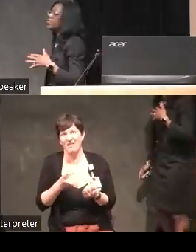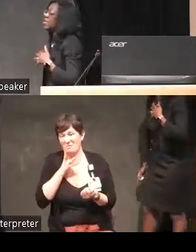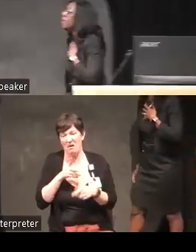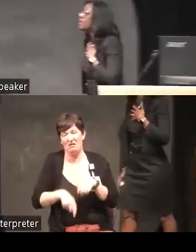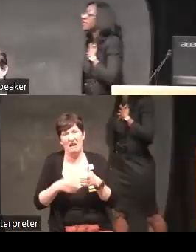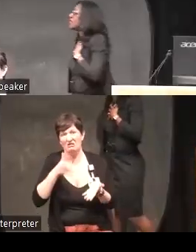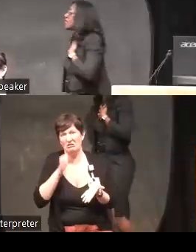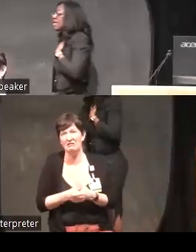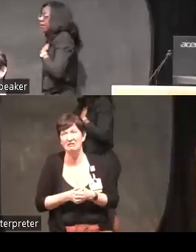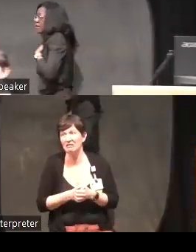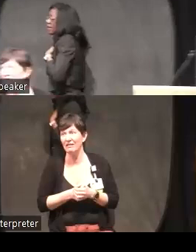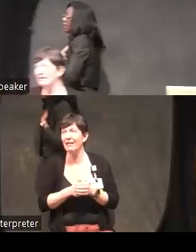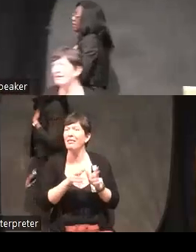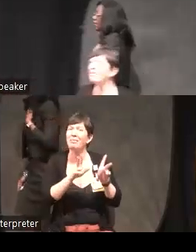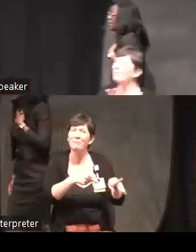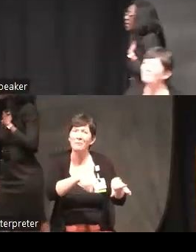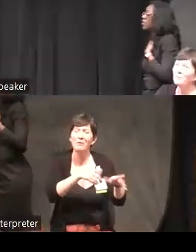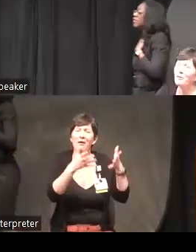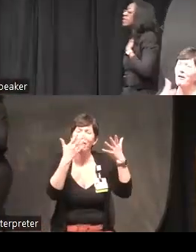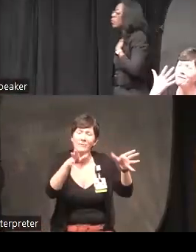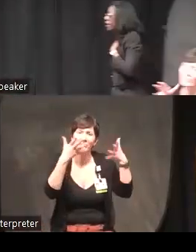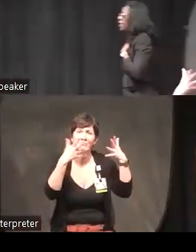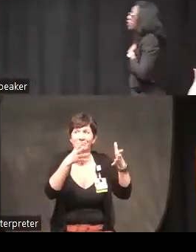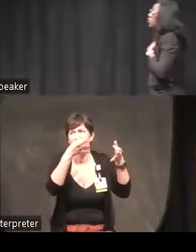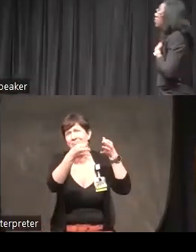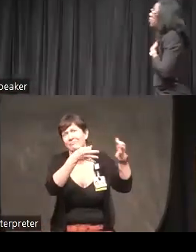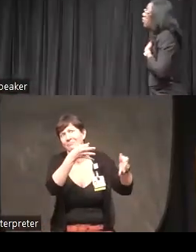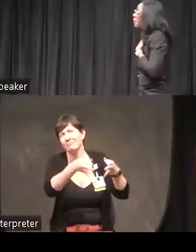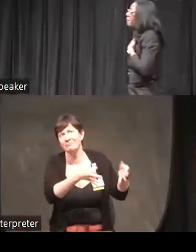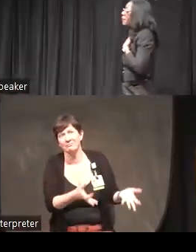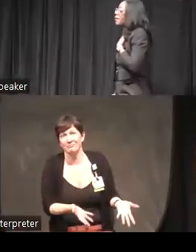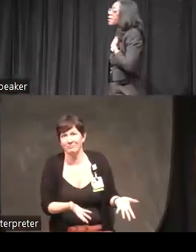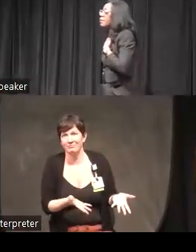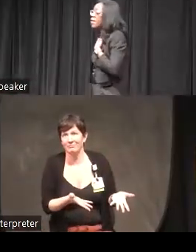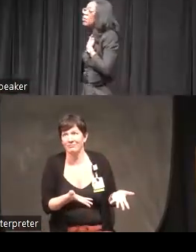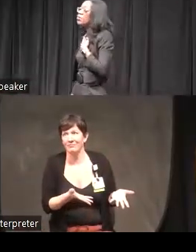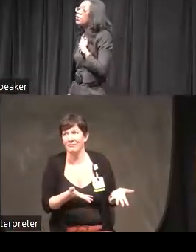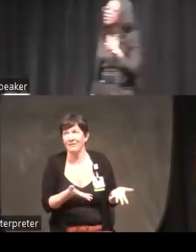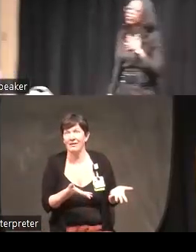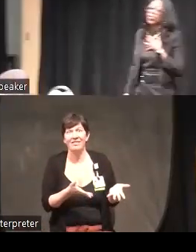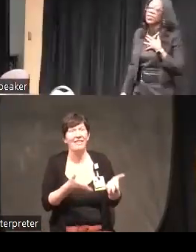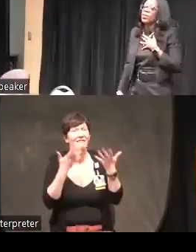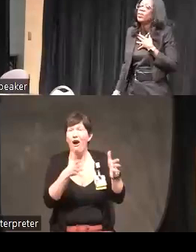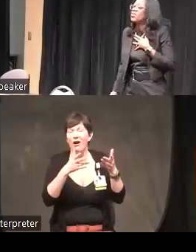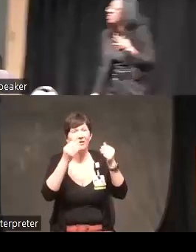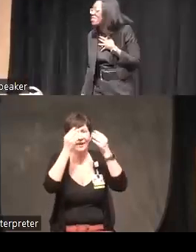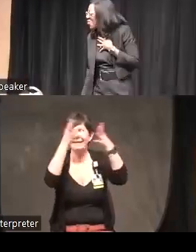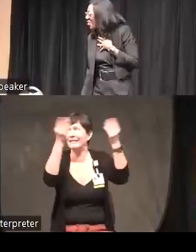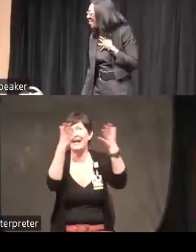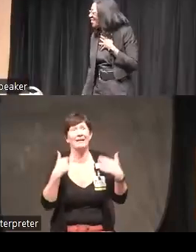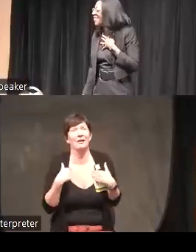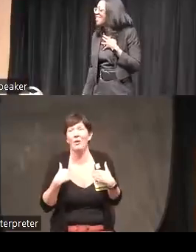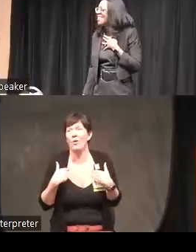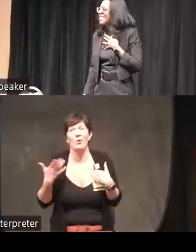Now, understand the people themselves had said it. I'm shifting to what can you do at this point? The people who are drinking this water said, we don't want to drink this